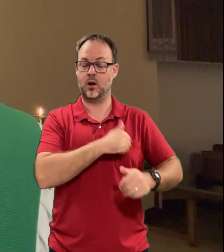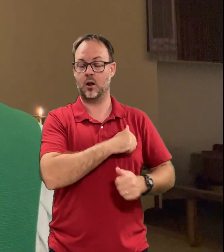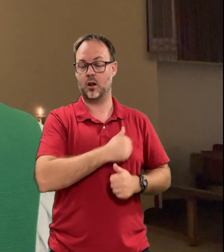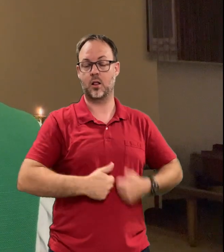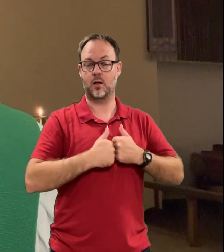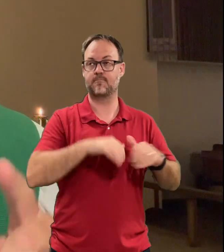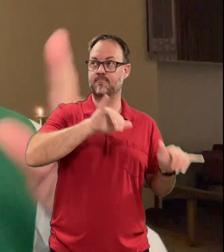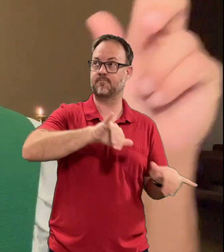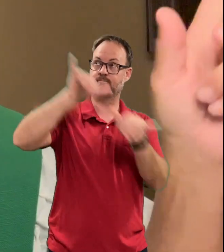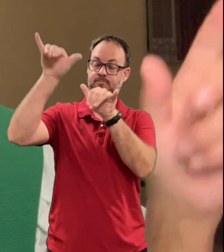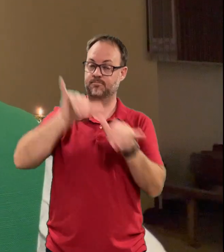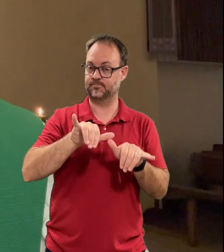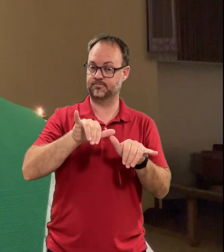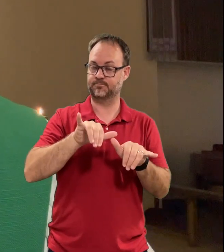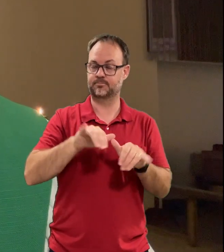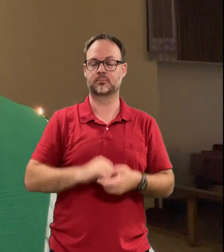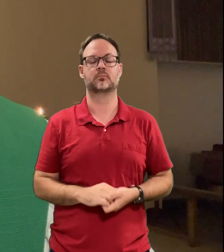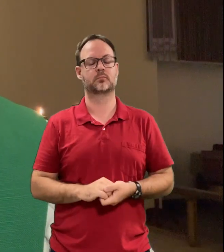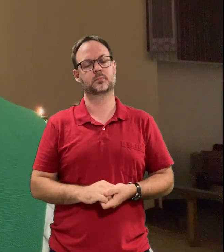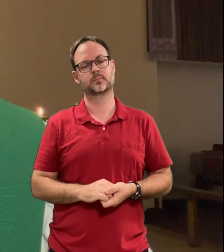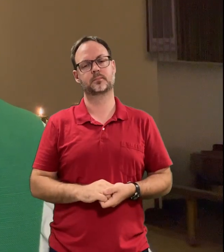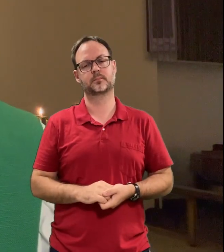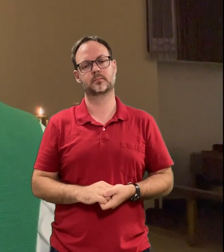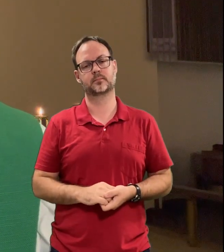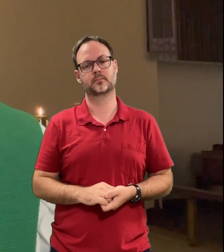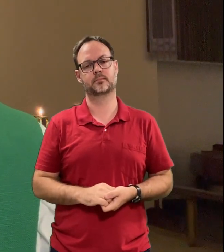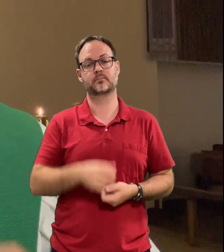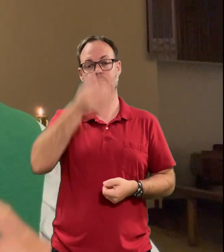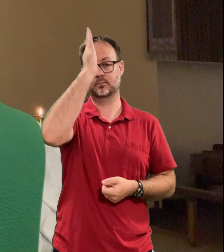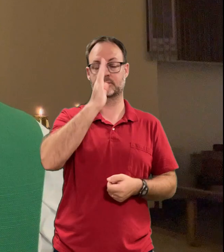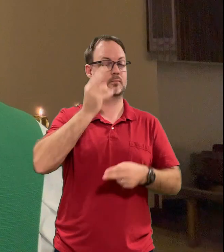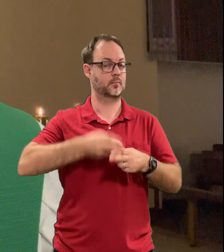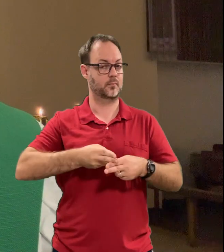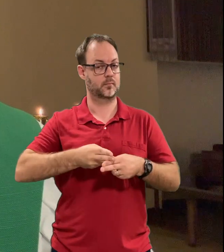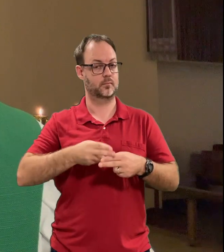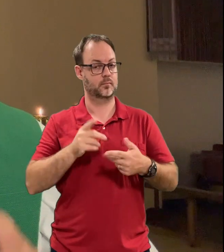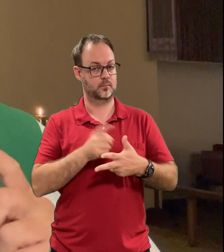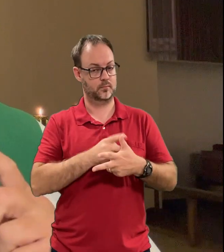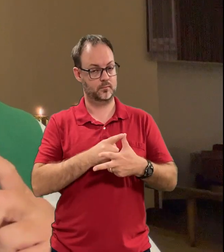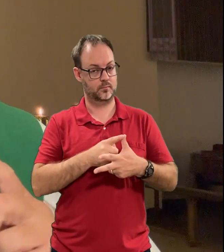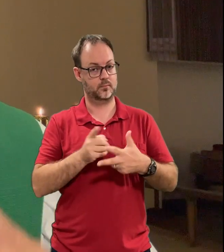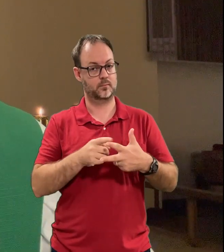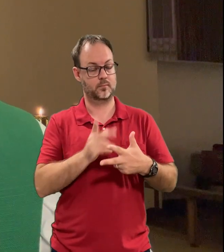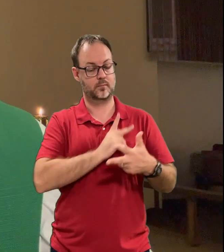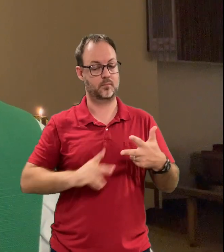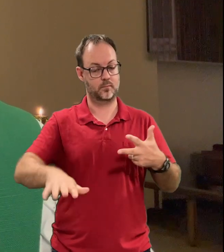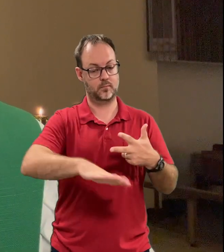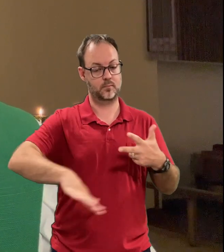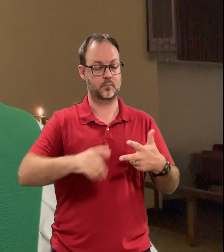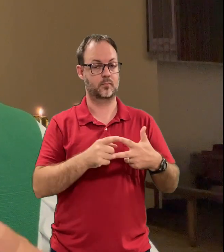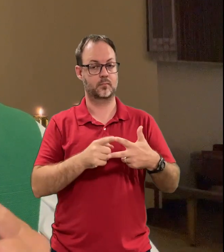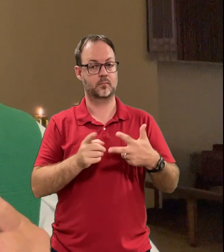lives, just as they are in heaven. God's name, God's